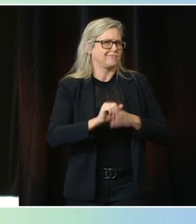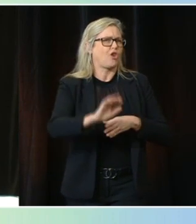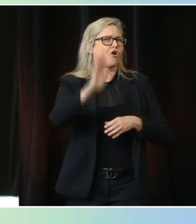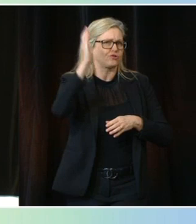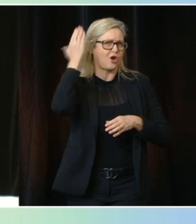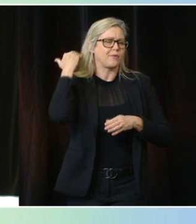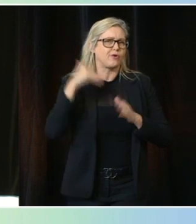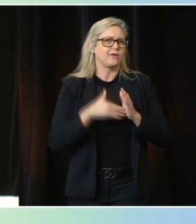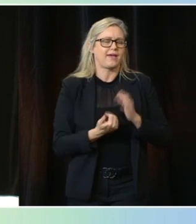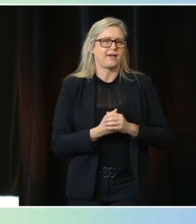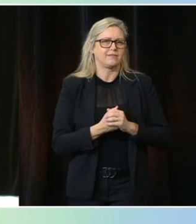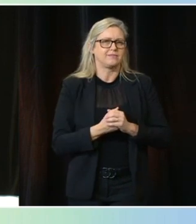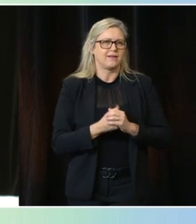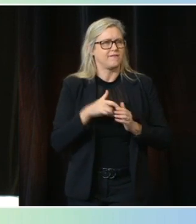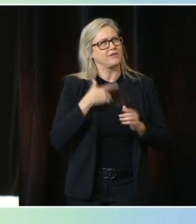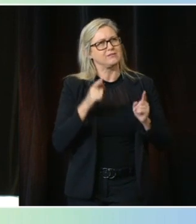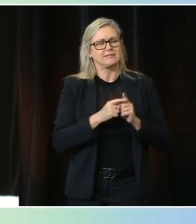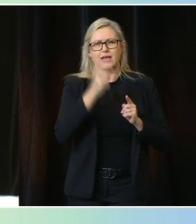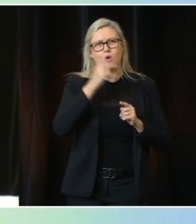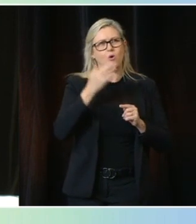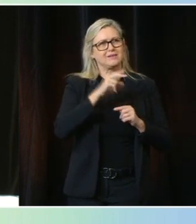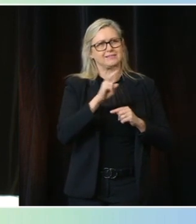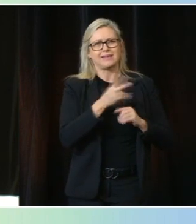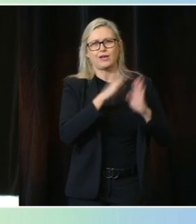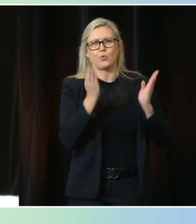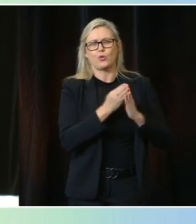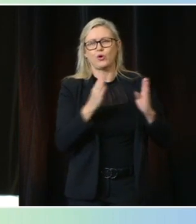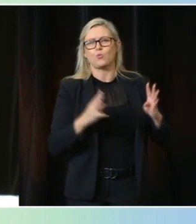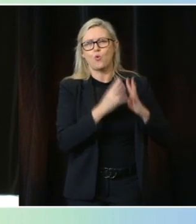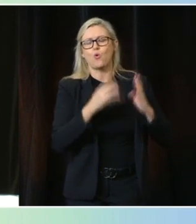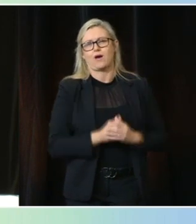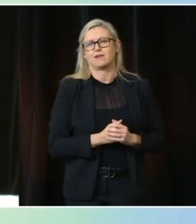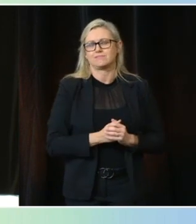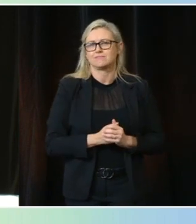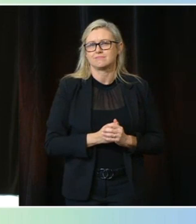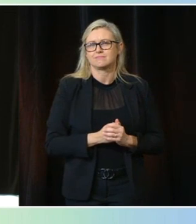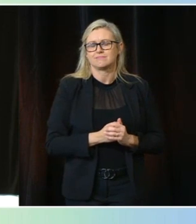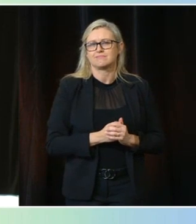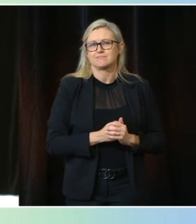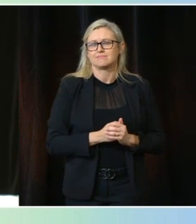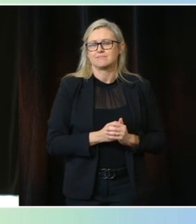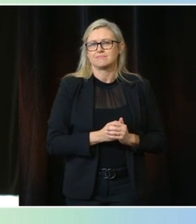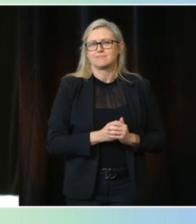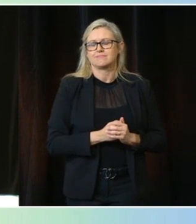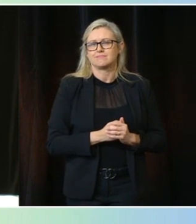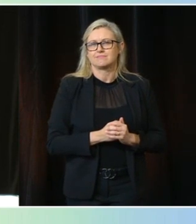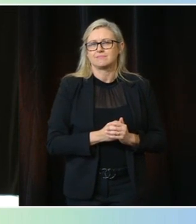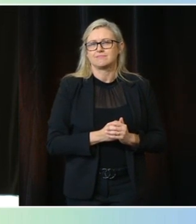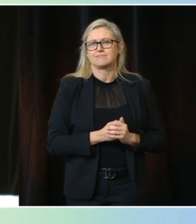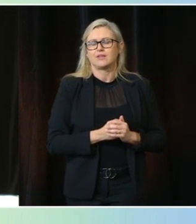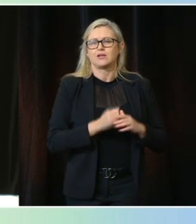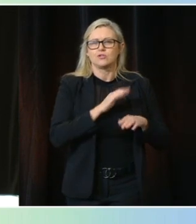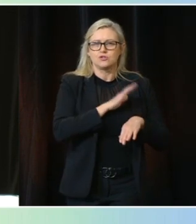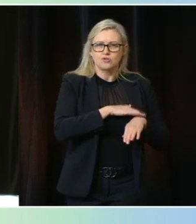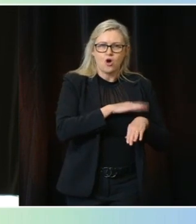as the second world war was from them just think about that time trade